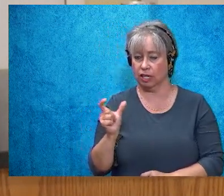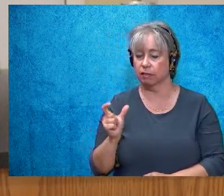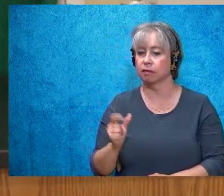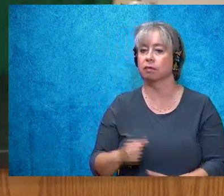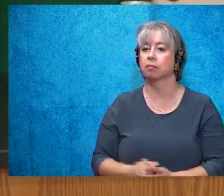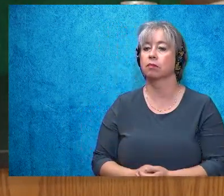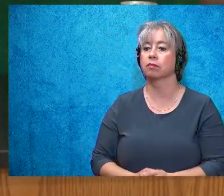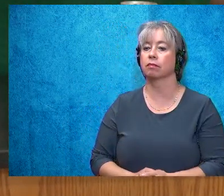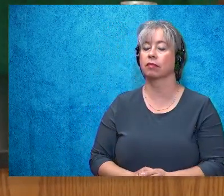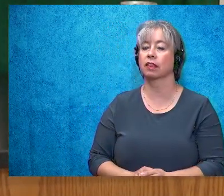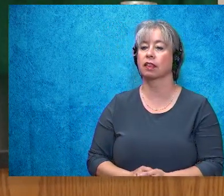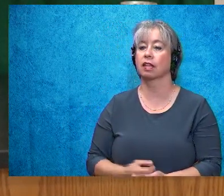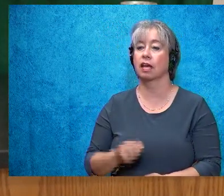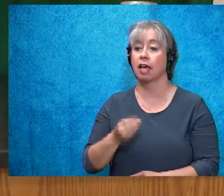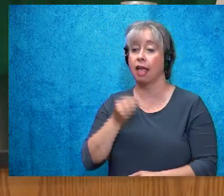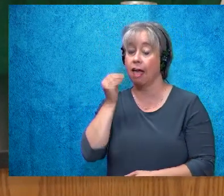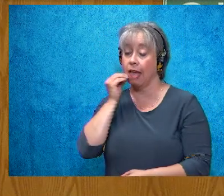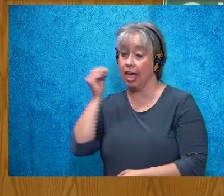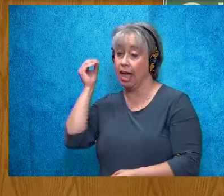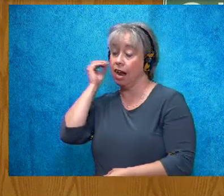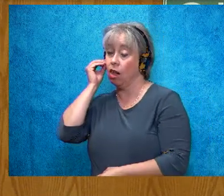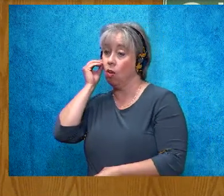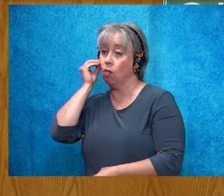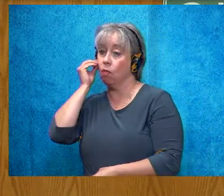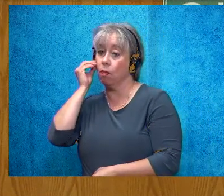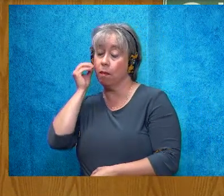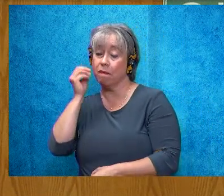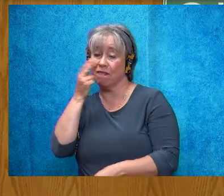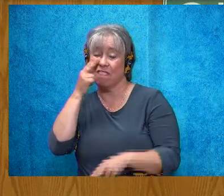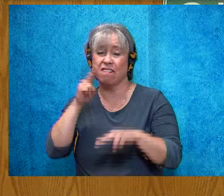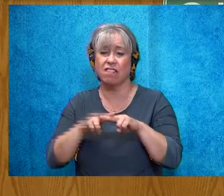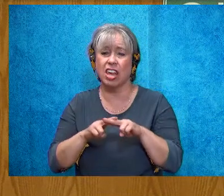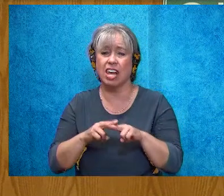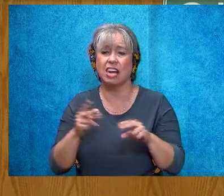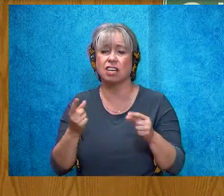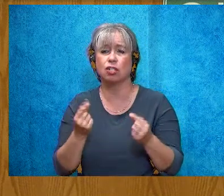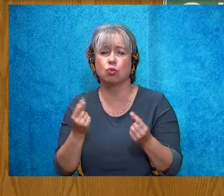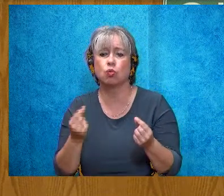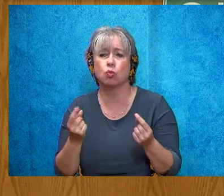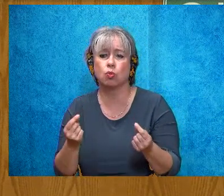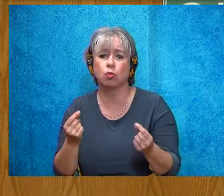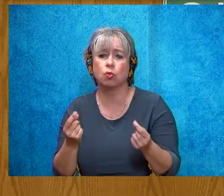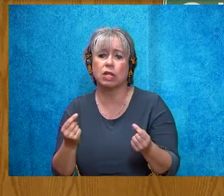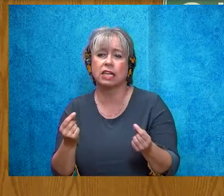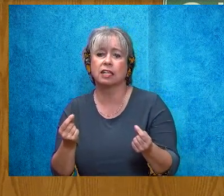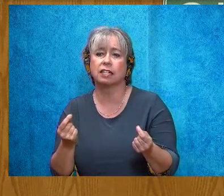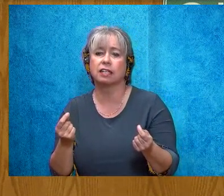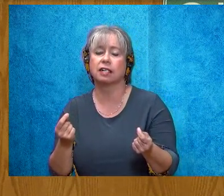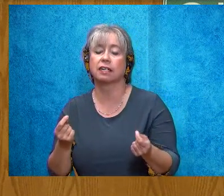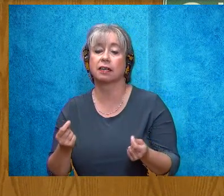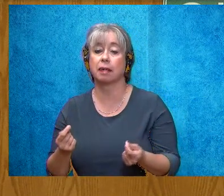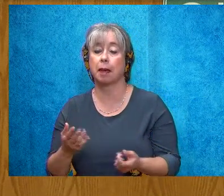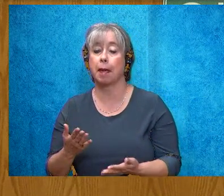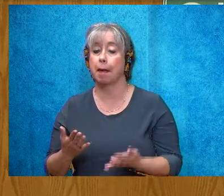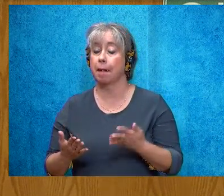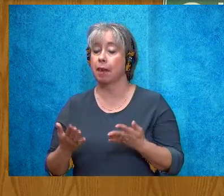home. Looking in my teacher bag of tricks here. There's one, you might have done this in 6th grade.